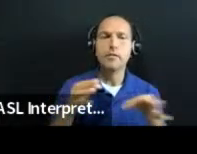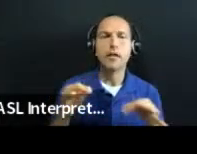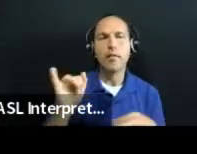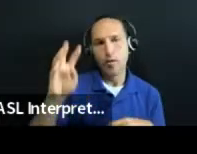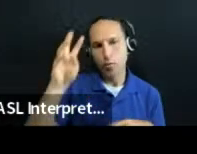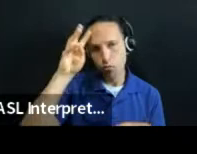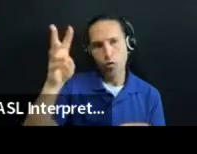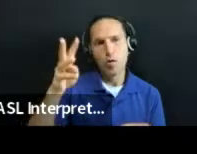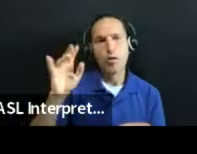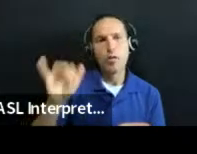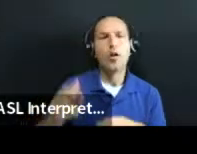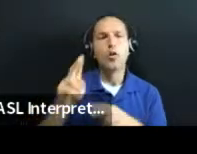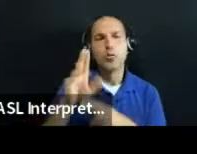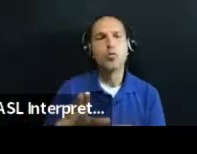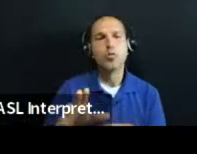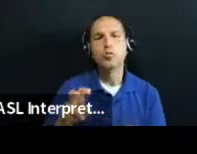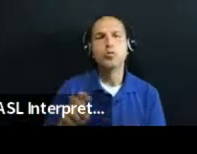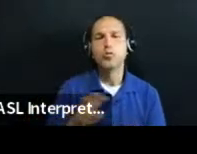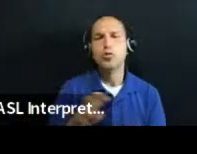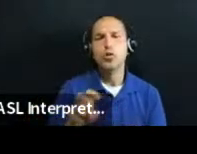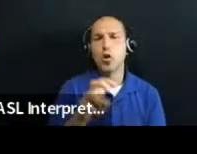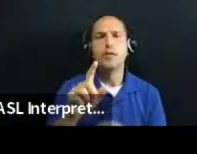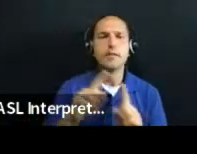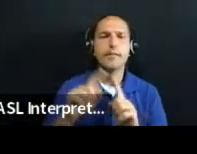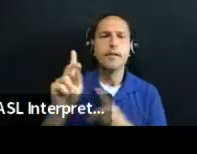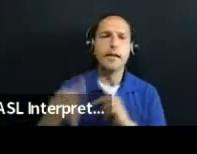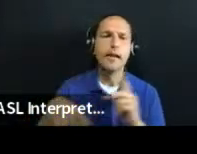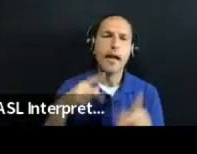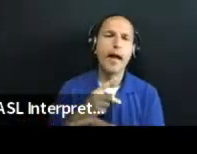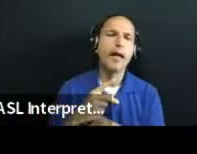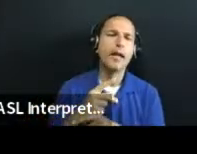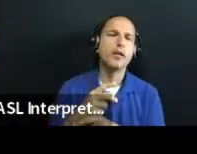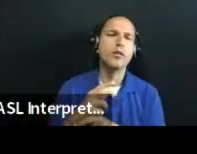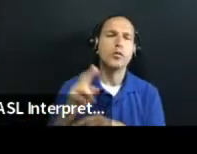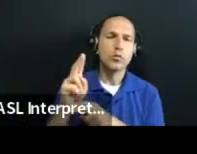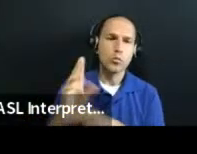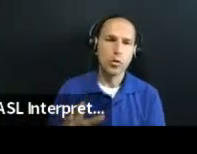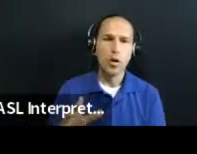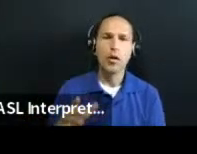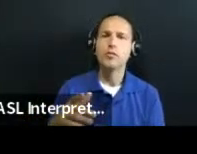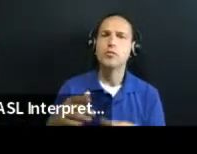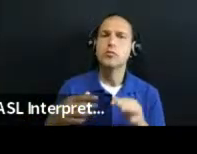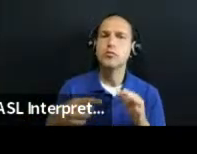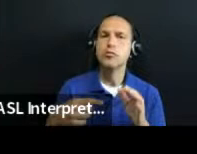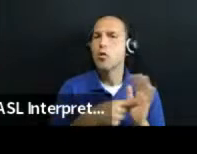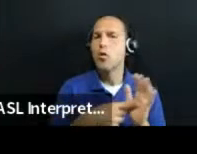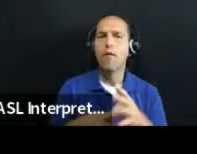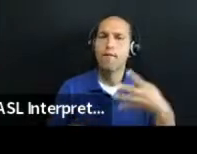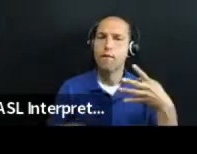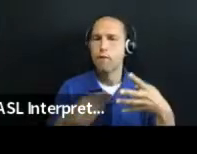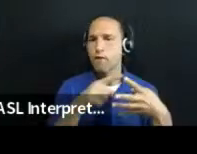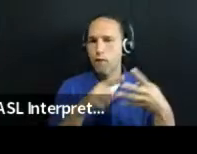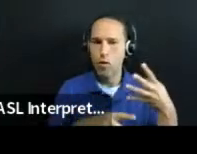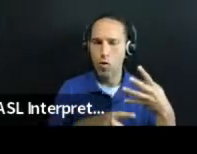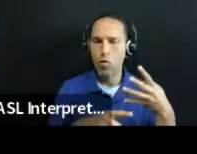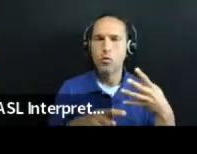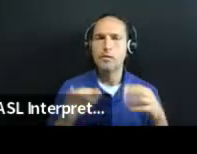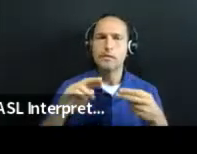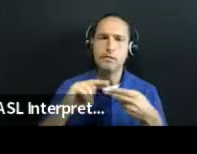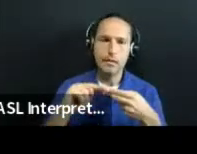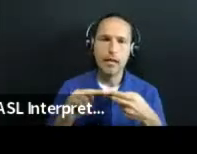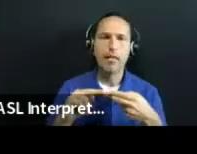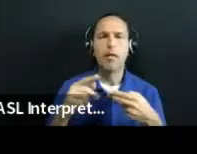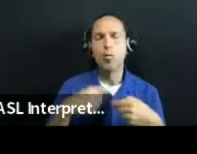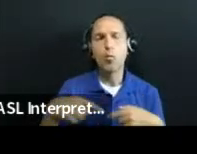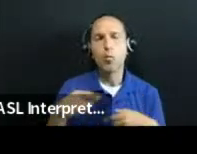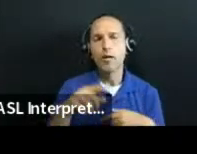those user journeys for the different types of users. So I've broken it up into 4 slides here. Those are just users that we've